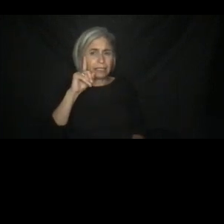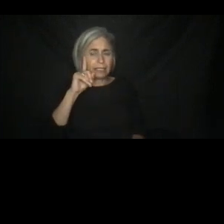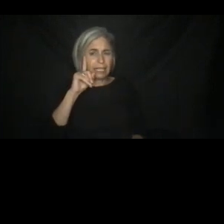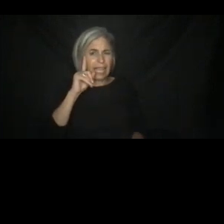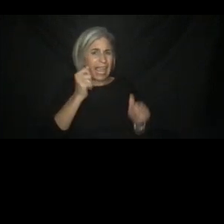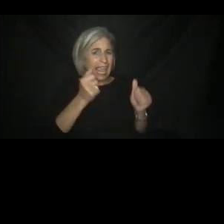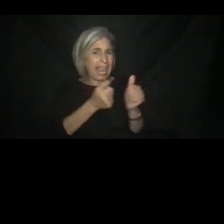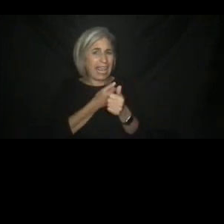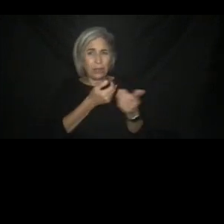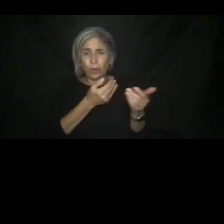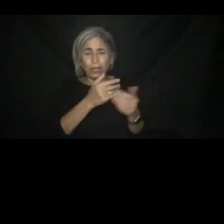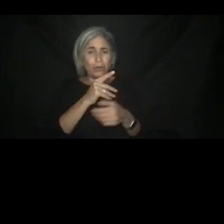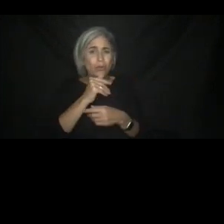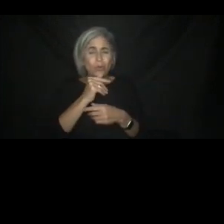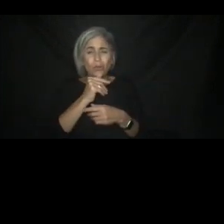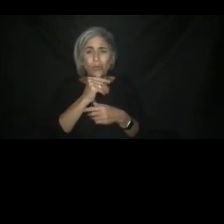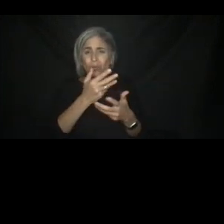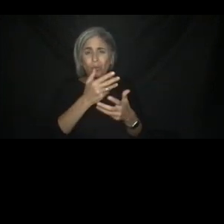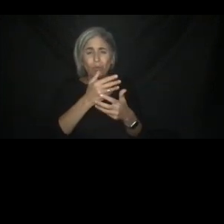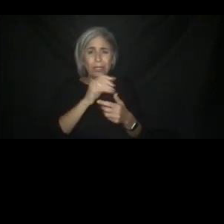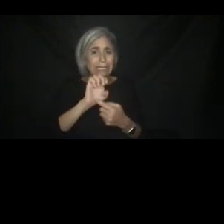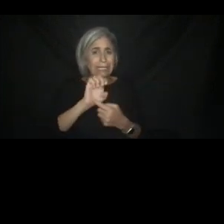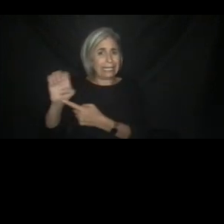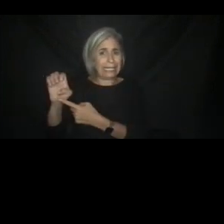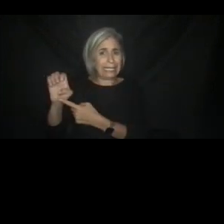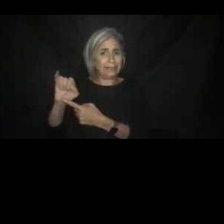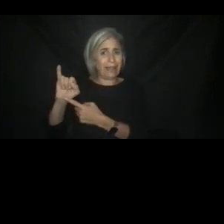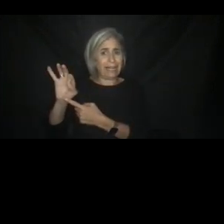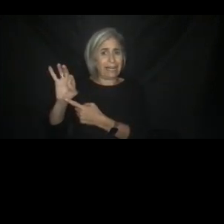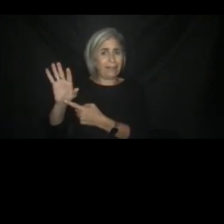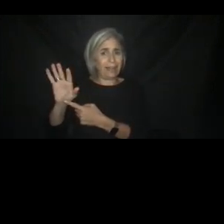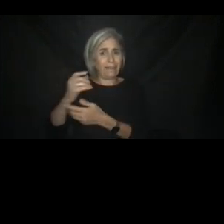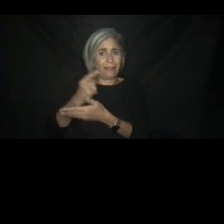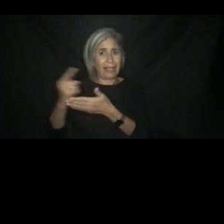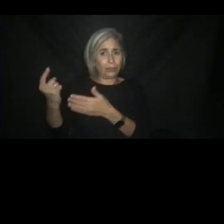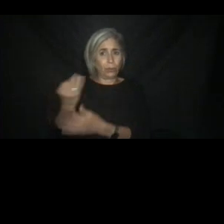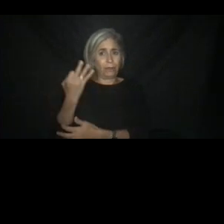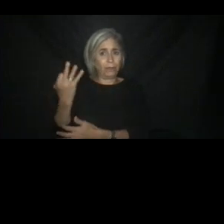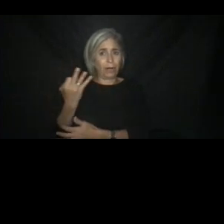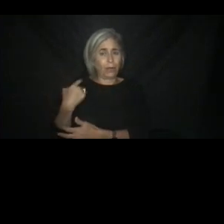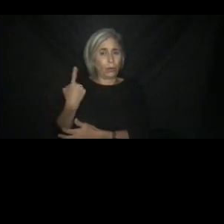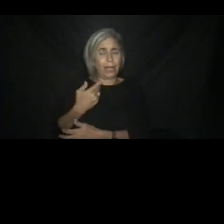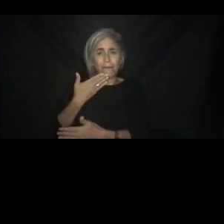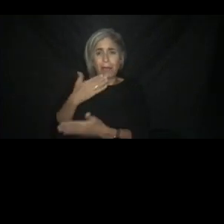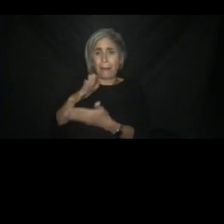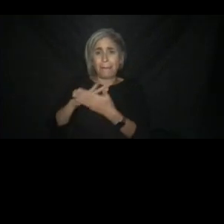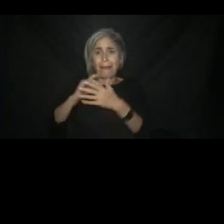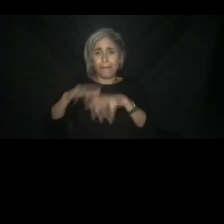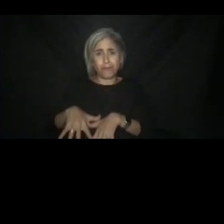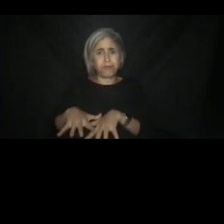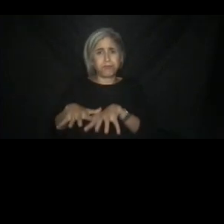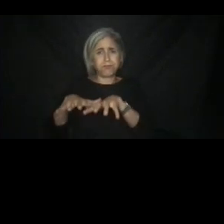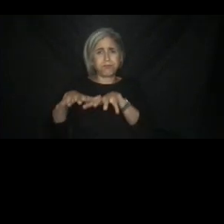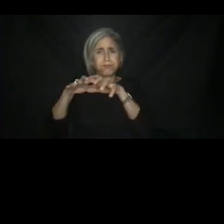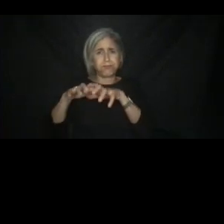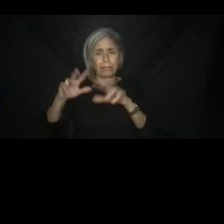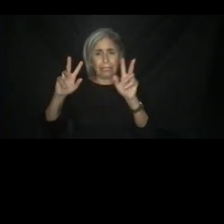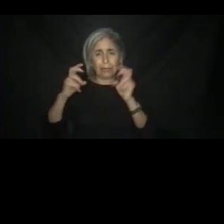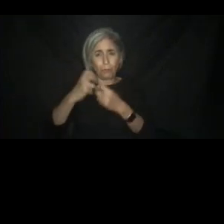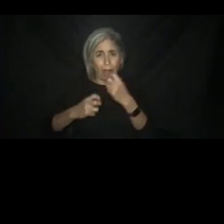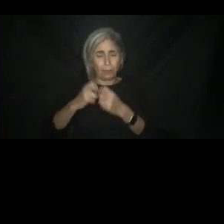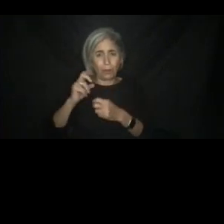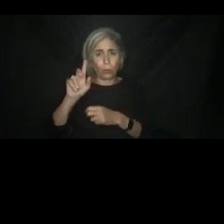anyone who was on the east side of 95 last Friday can see that we have a really bad flooding issue and draining issue. So we